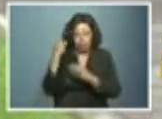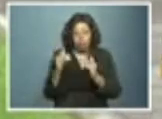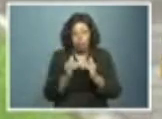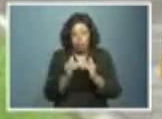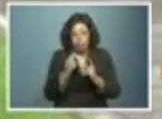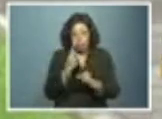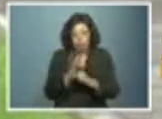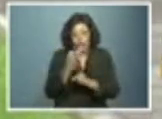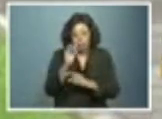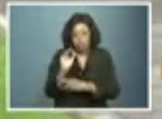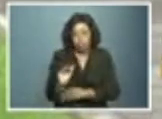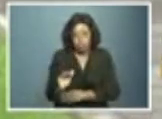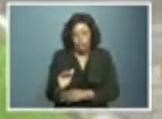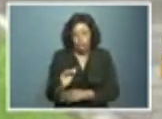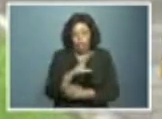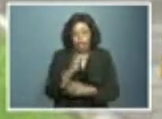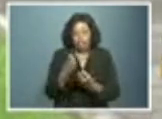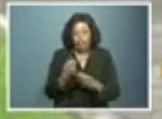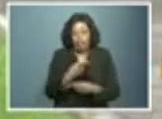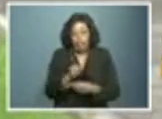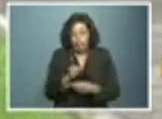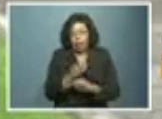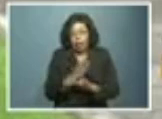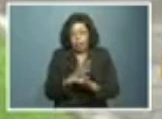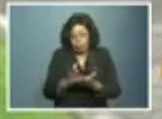and the rights of the child, and doing their part